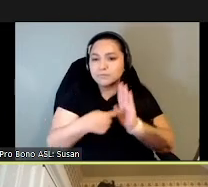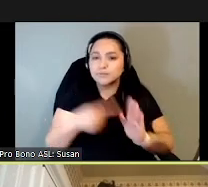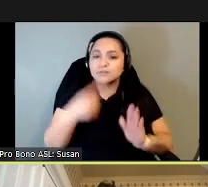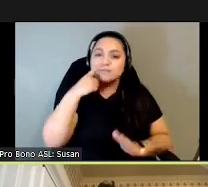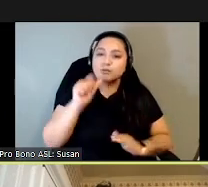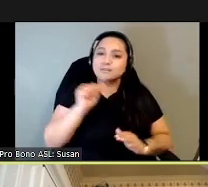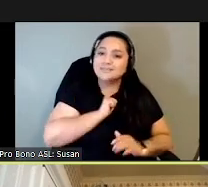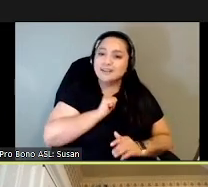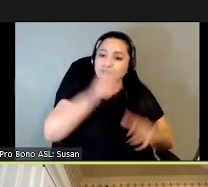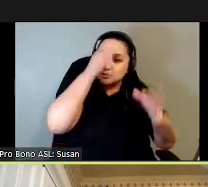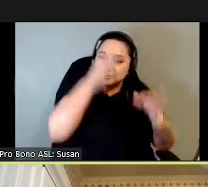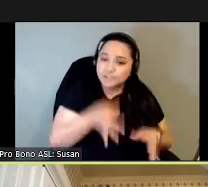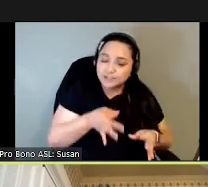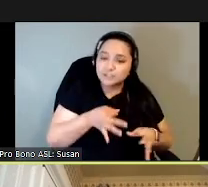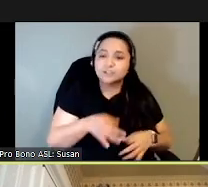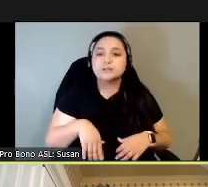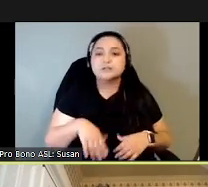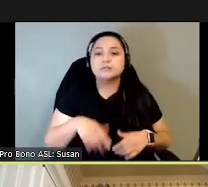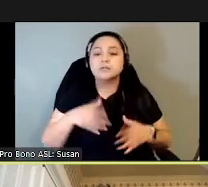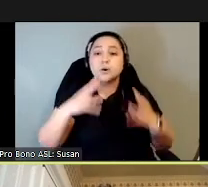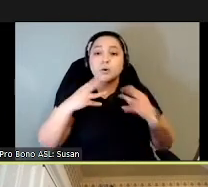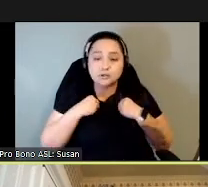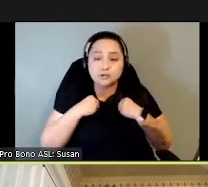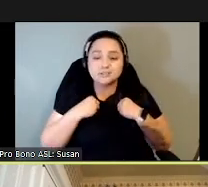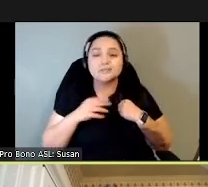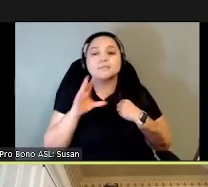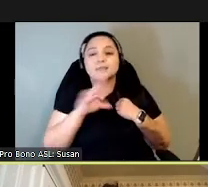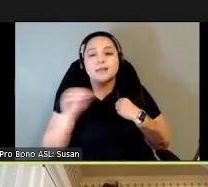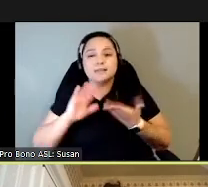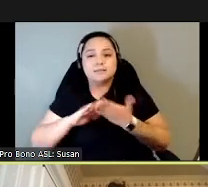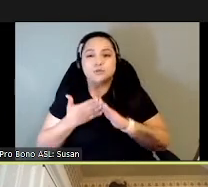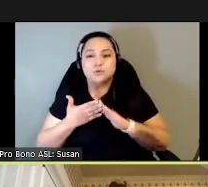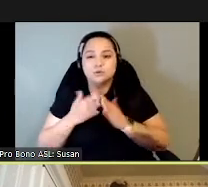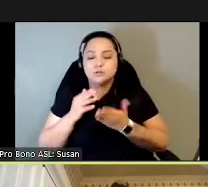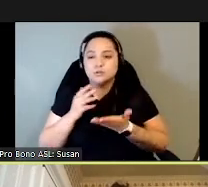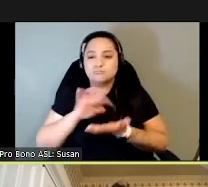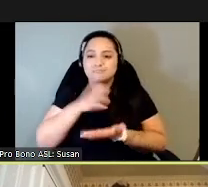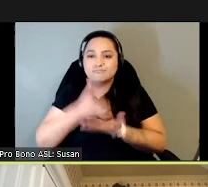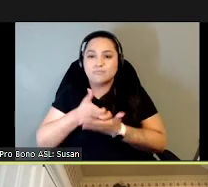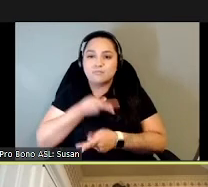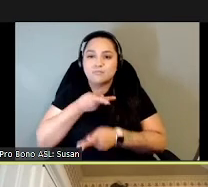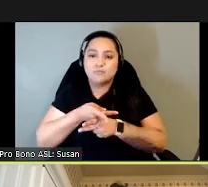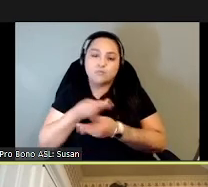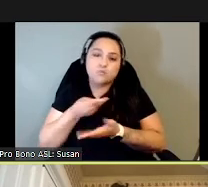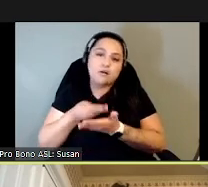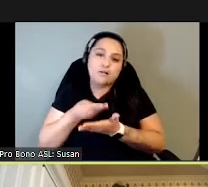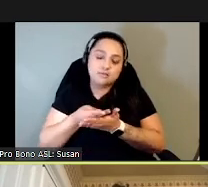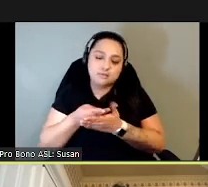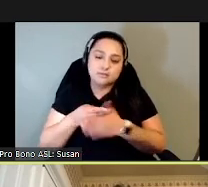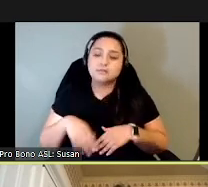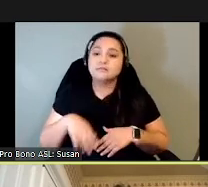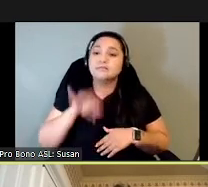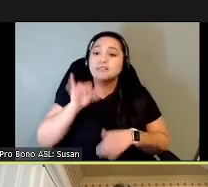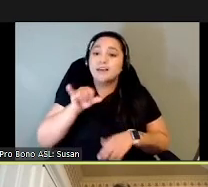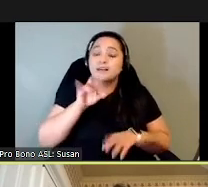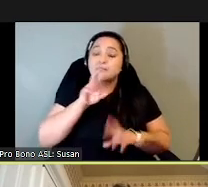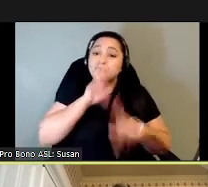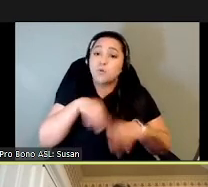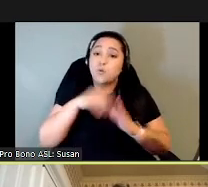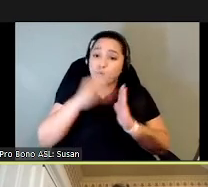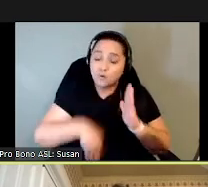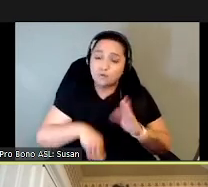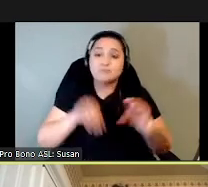ownership, and community wealth. This incredible report was released about a year ago in March